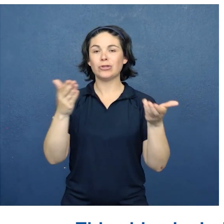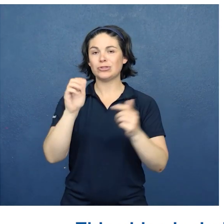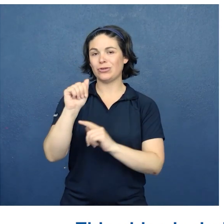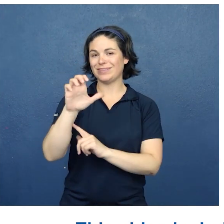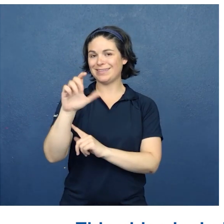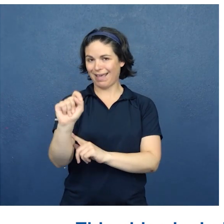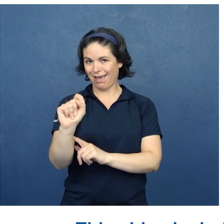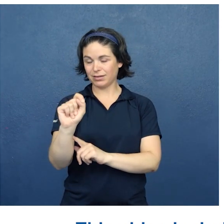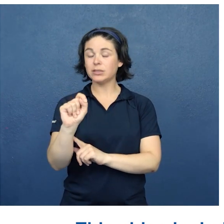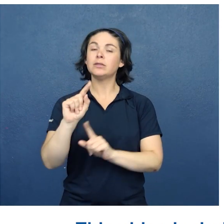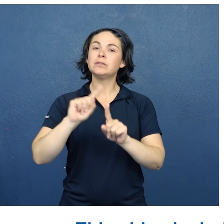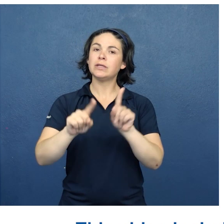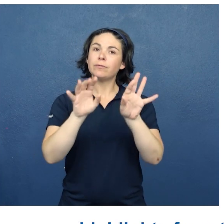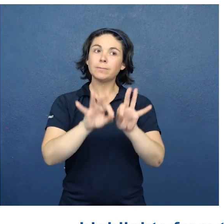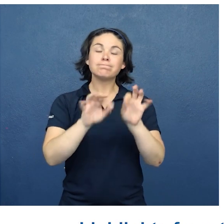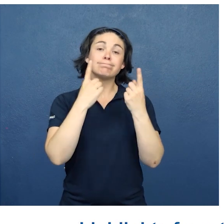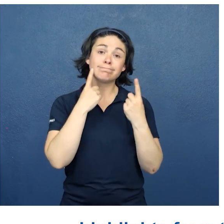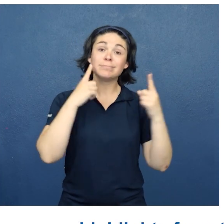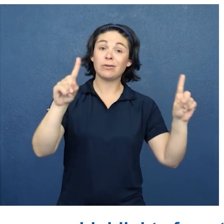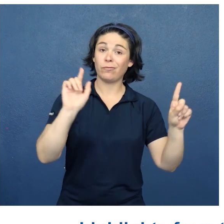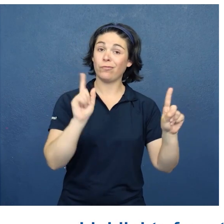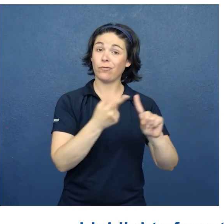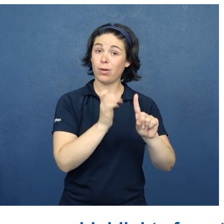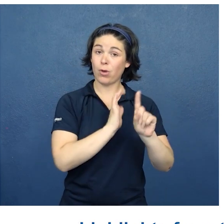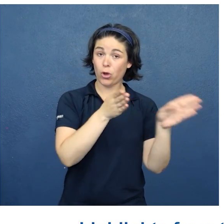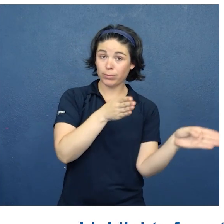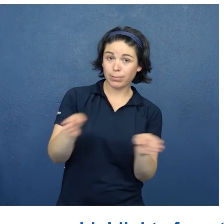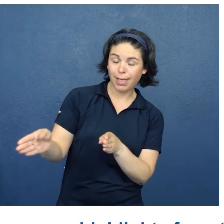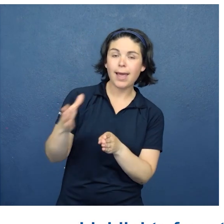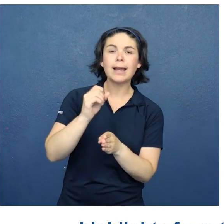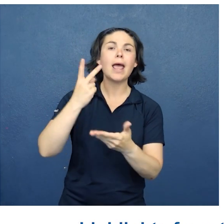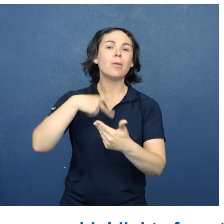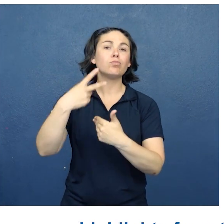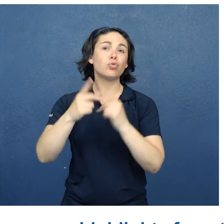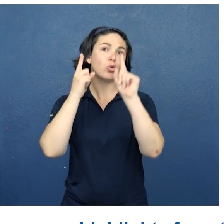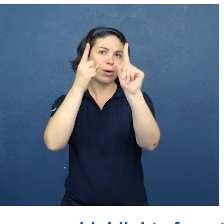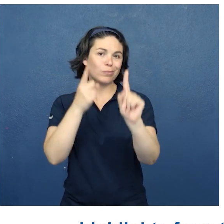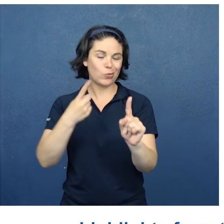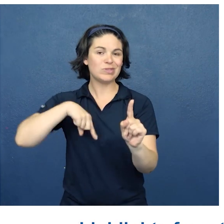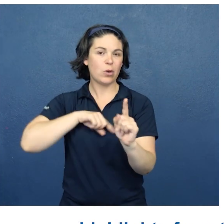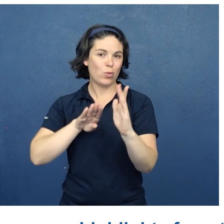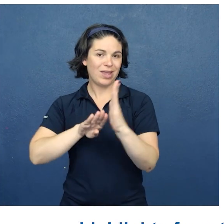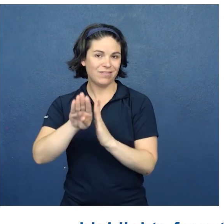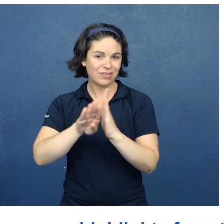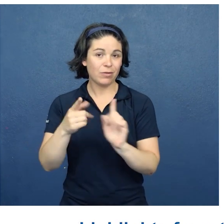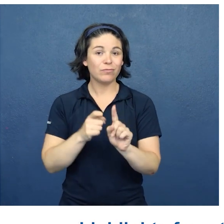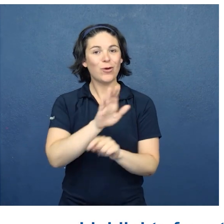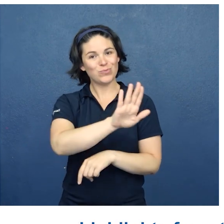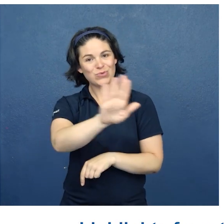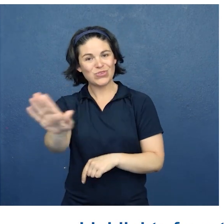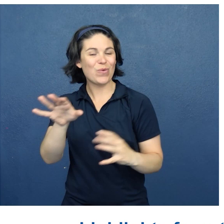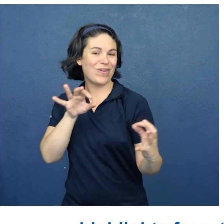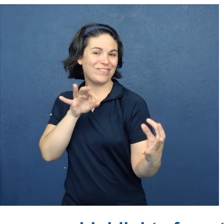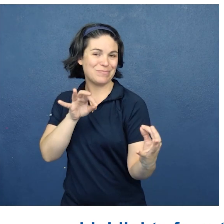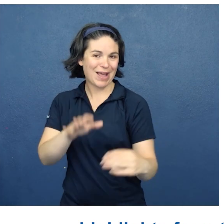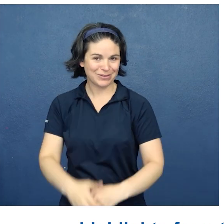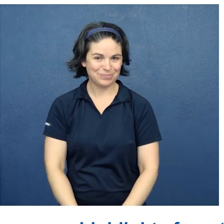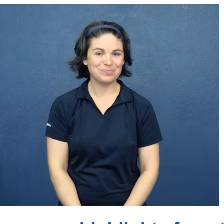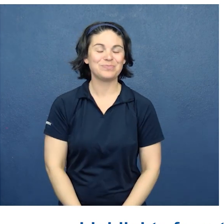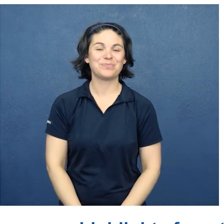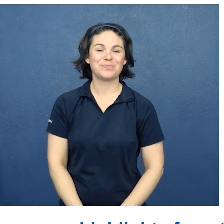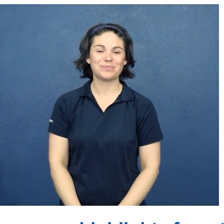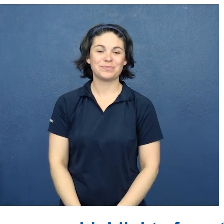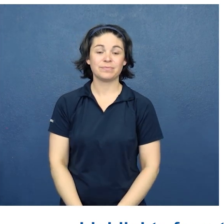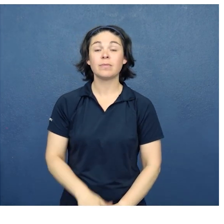Act, highlights from the Riverside County Plan, and program goals developed out of stakeholder input just